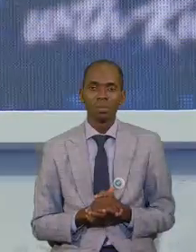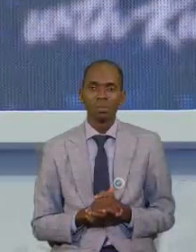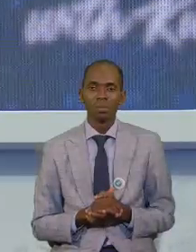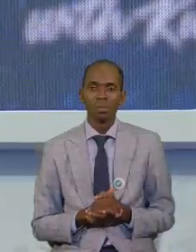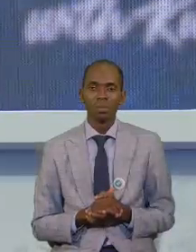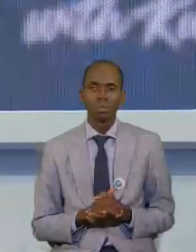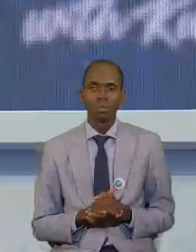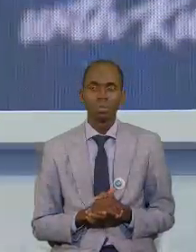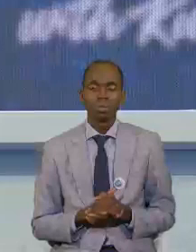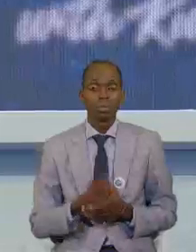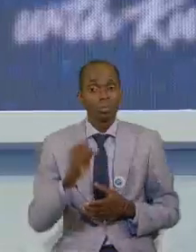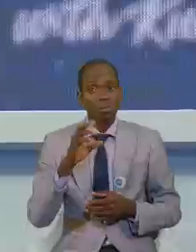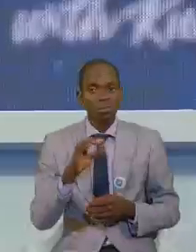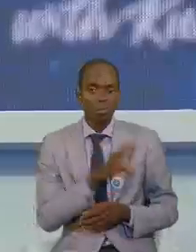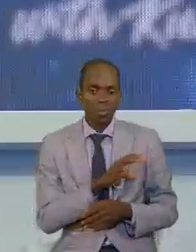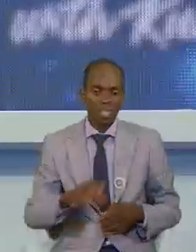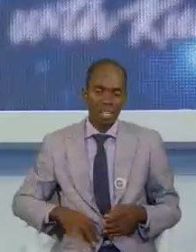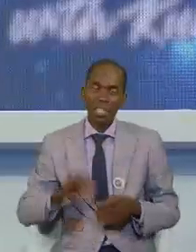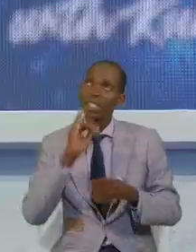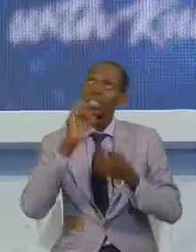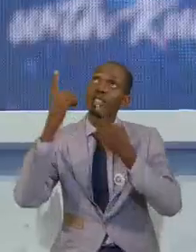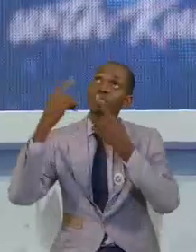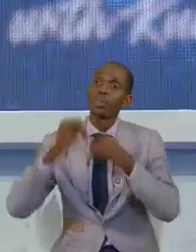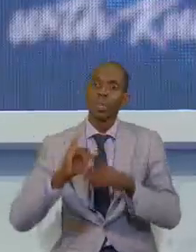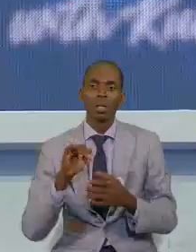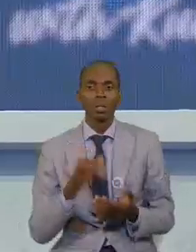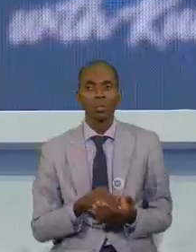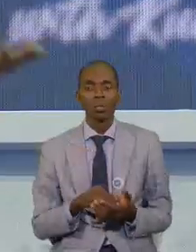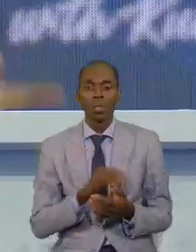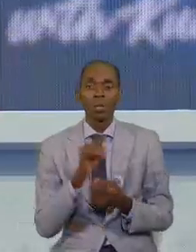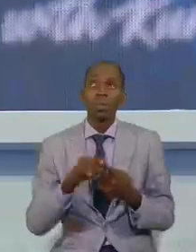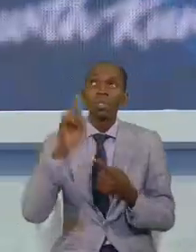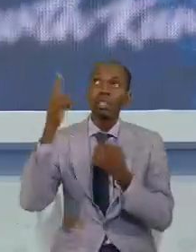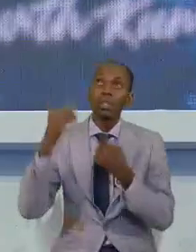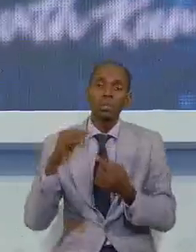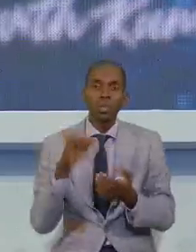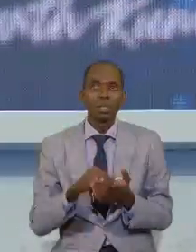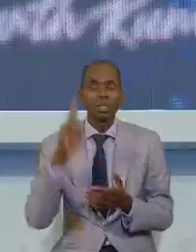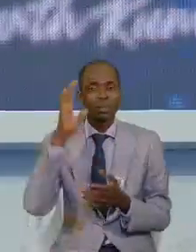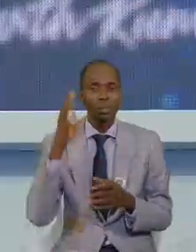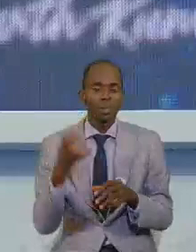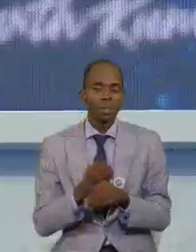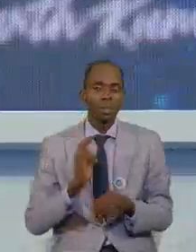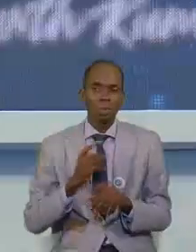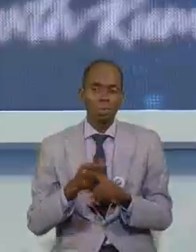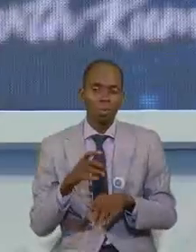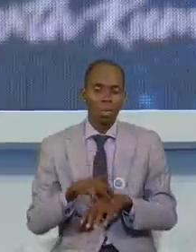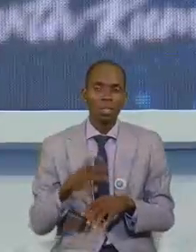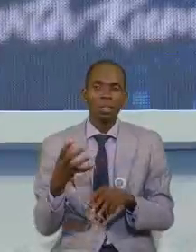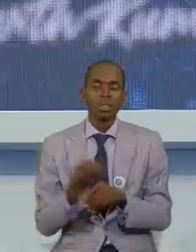And so Christ is coming again. When he comes again, he'll take us from earth, he'll take us to